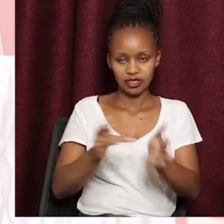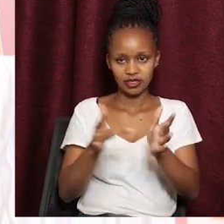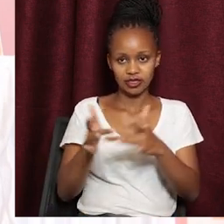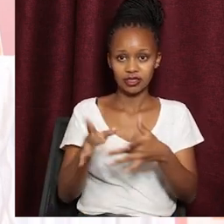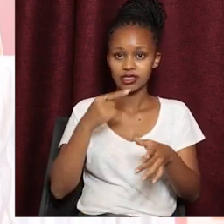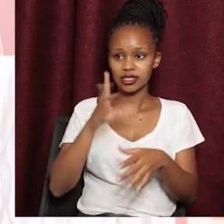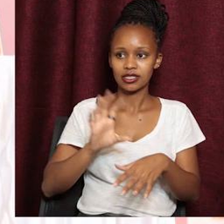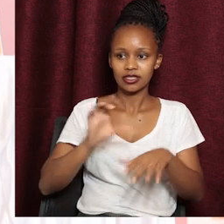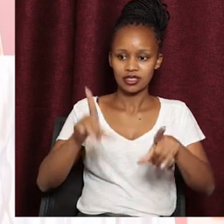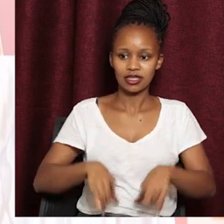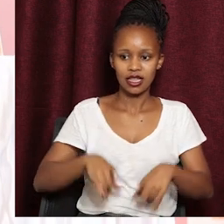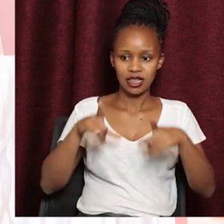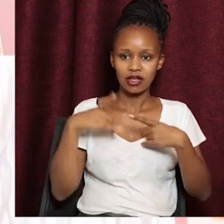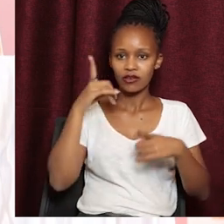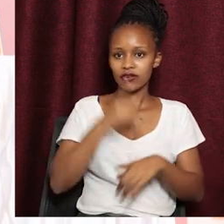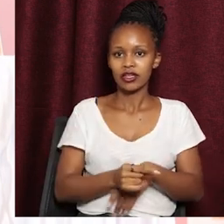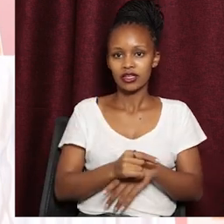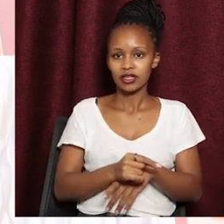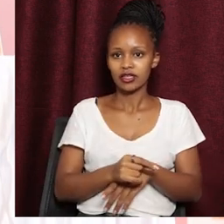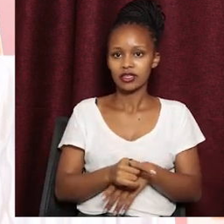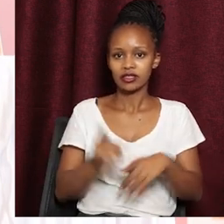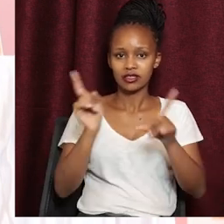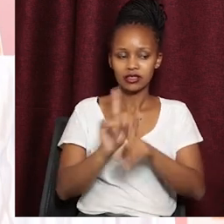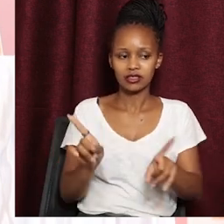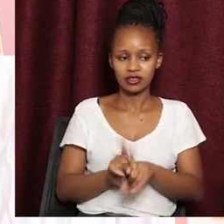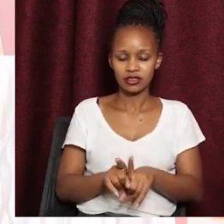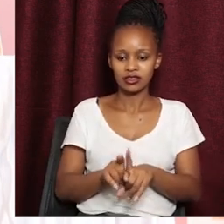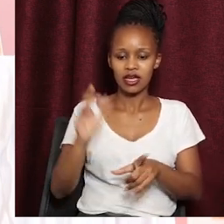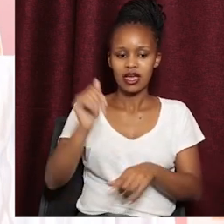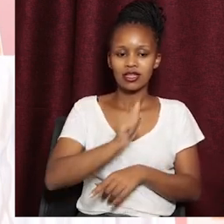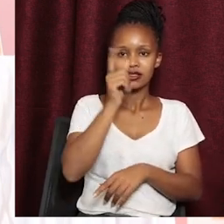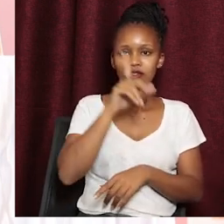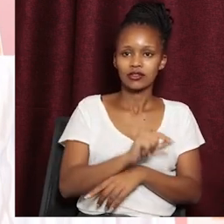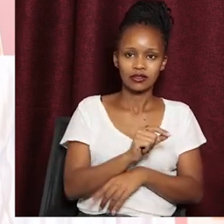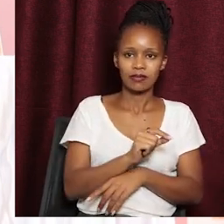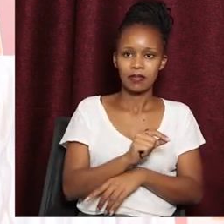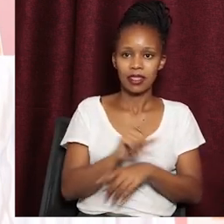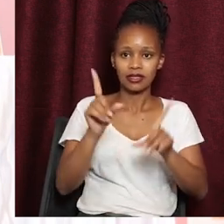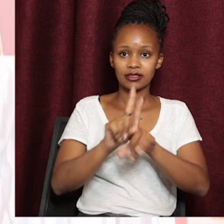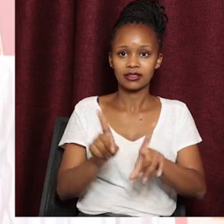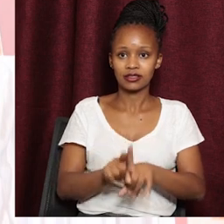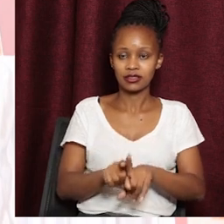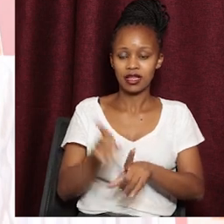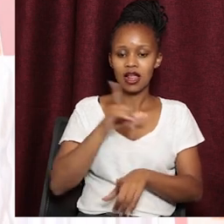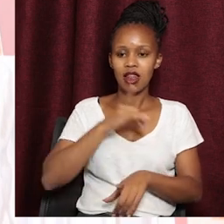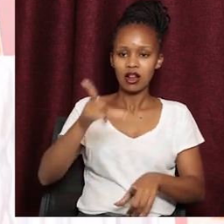Jesus is alive. He is risen. He is